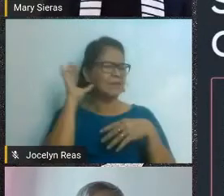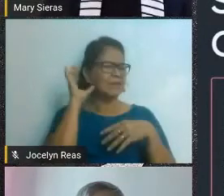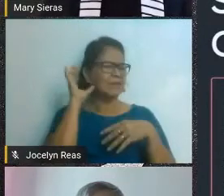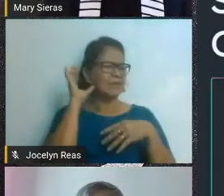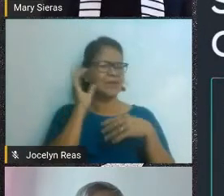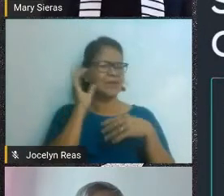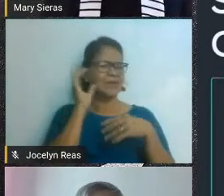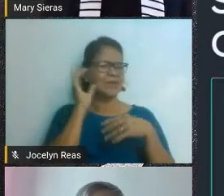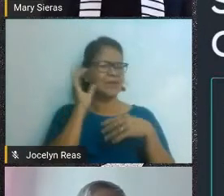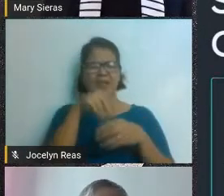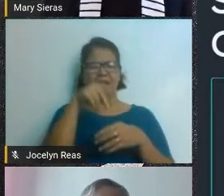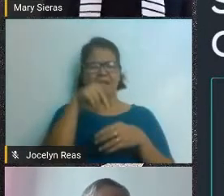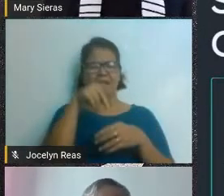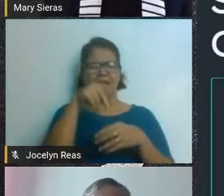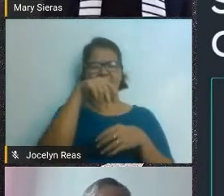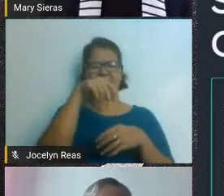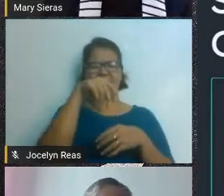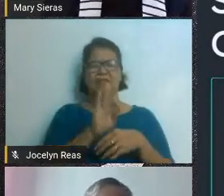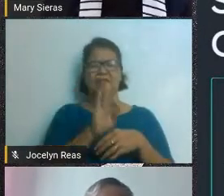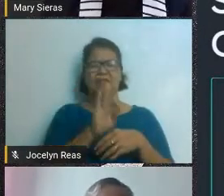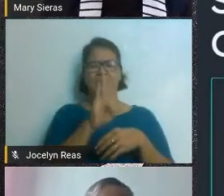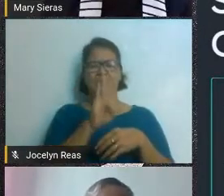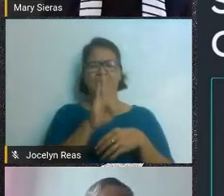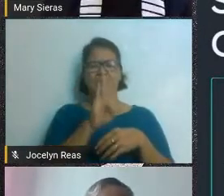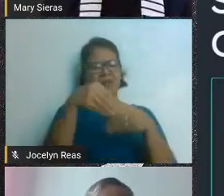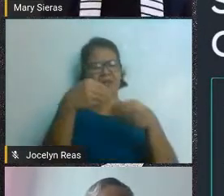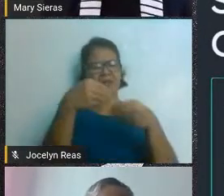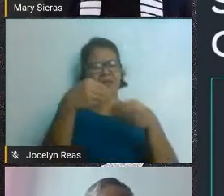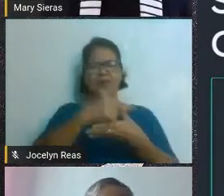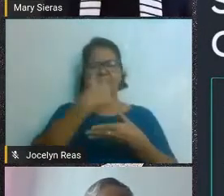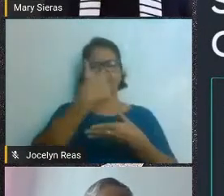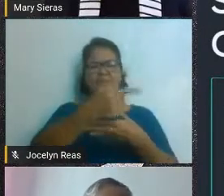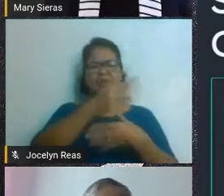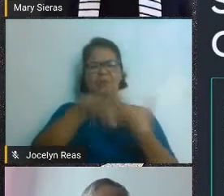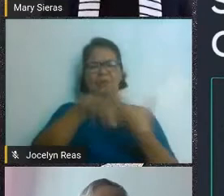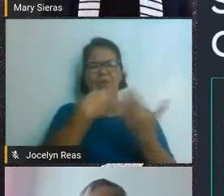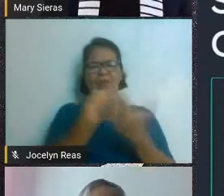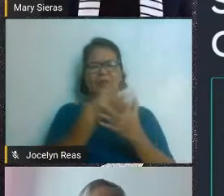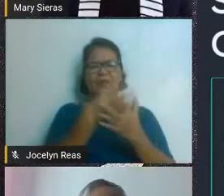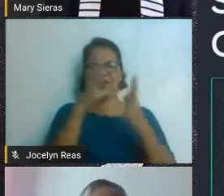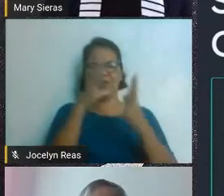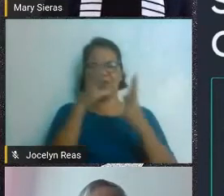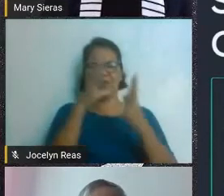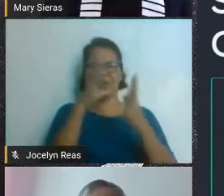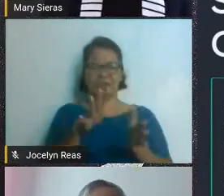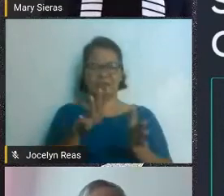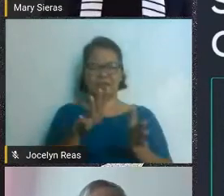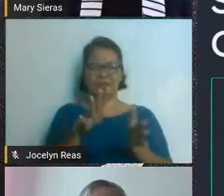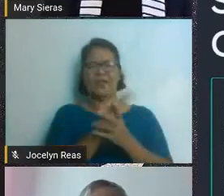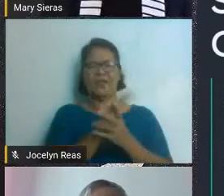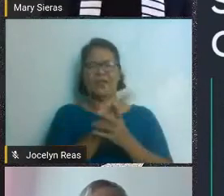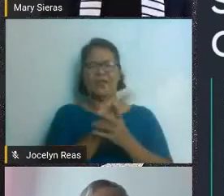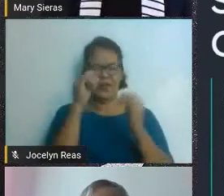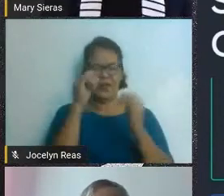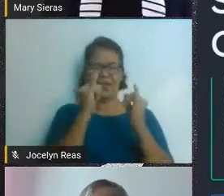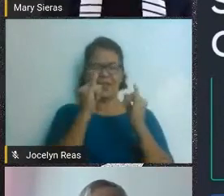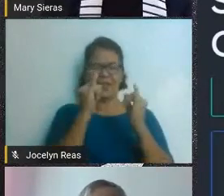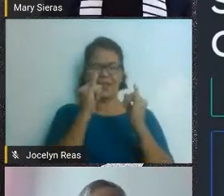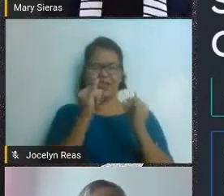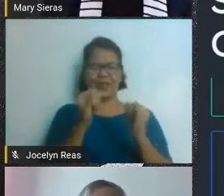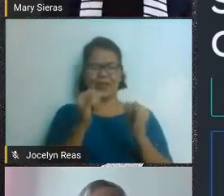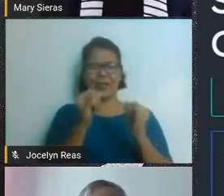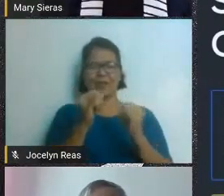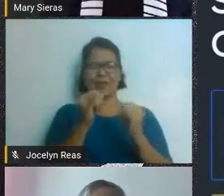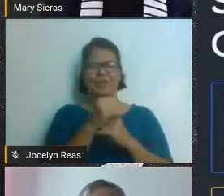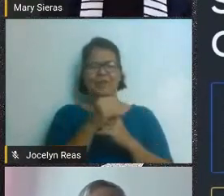about giving of laptop to all teachers daw for instructions during pandemic. Yusek, totoo